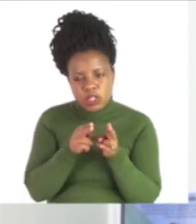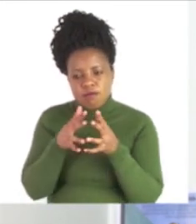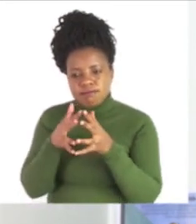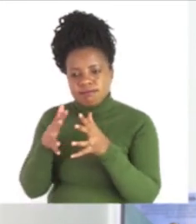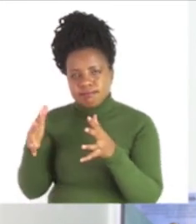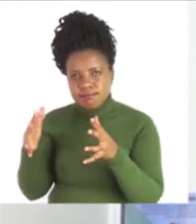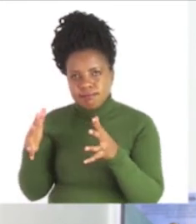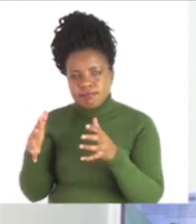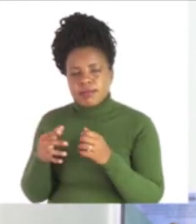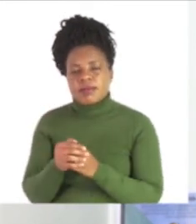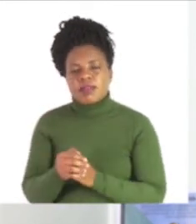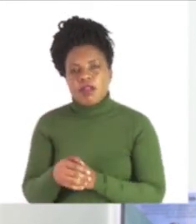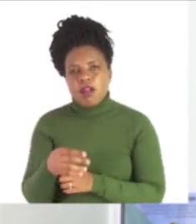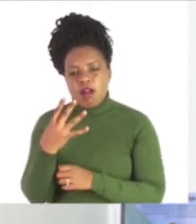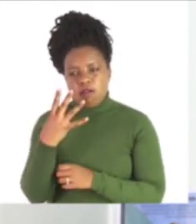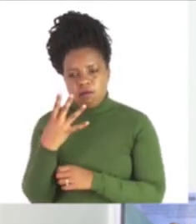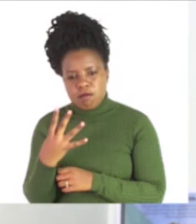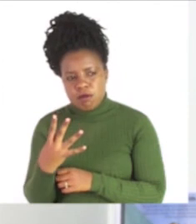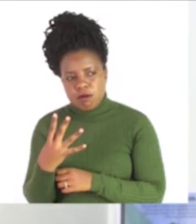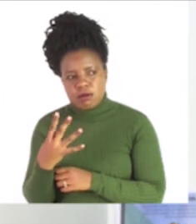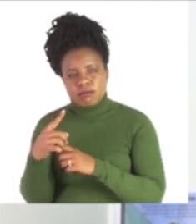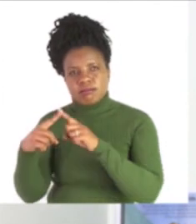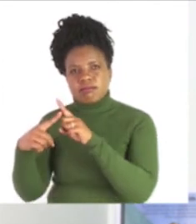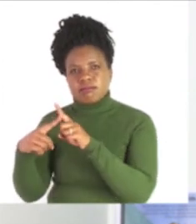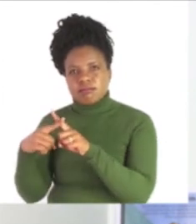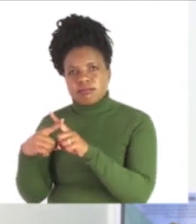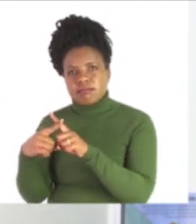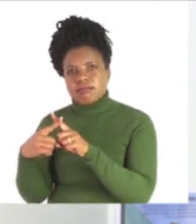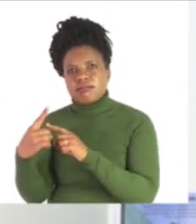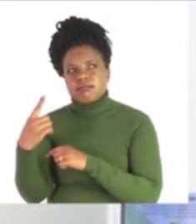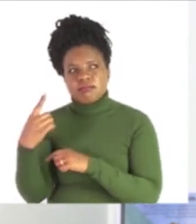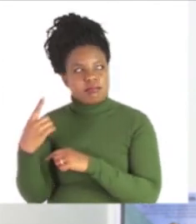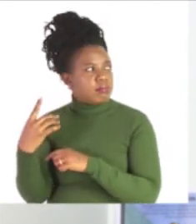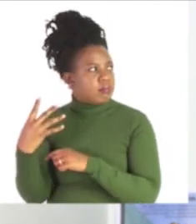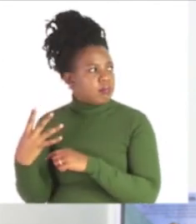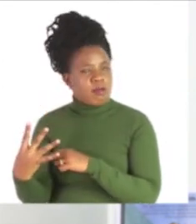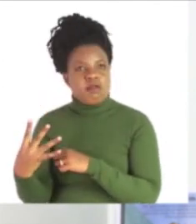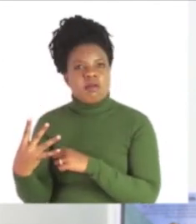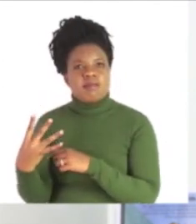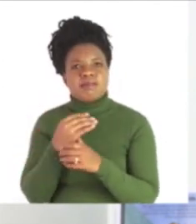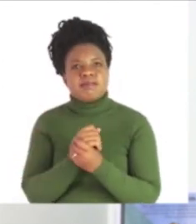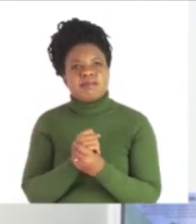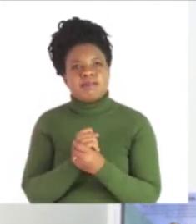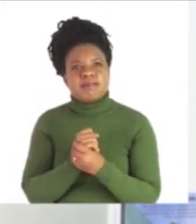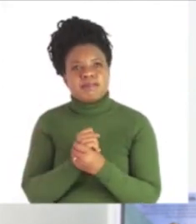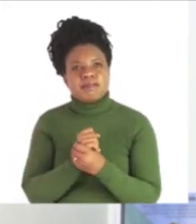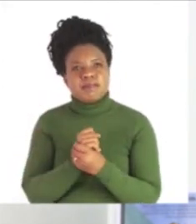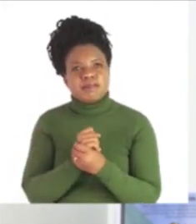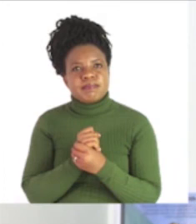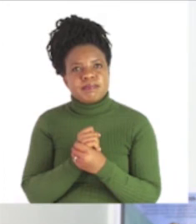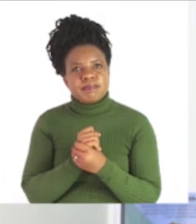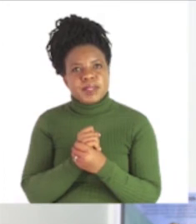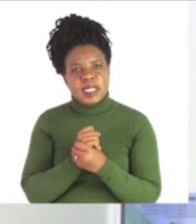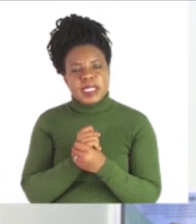4 need to appear 2 times. So it has to be 4 times 4. And that